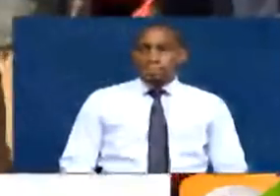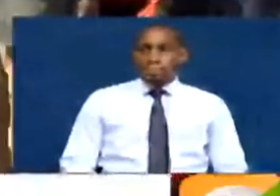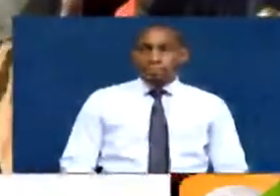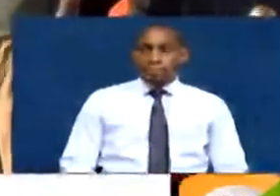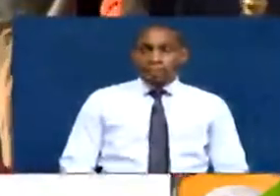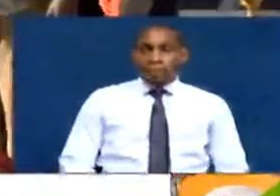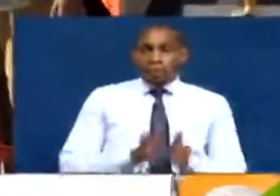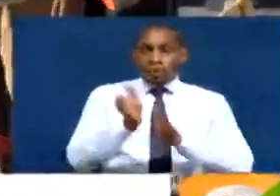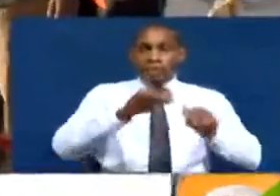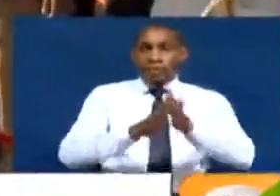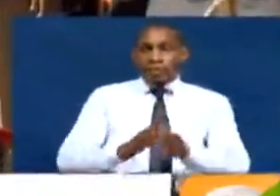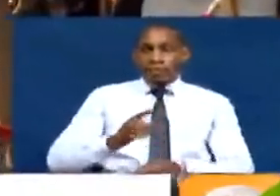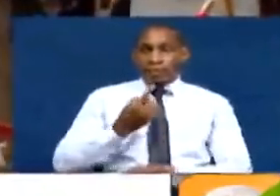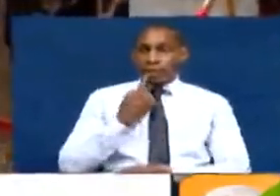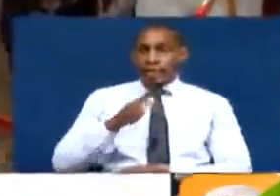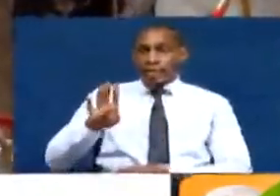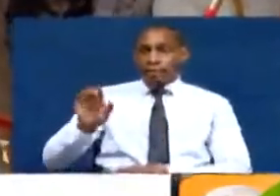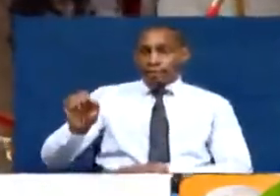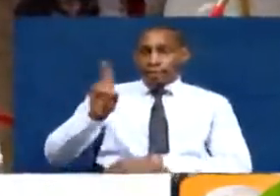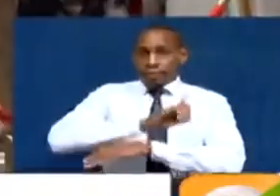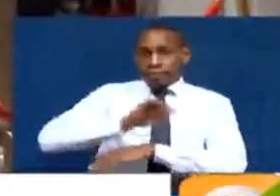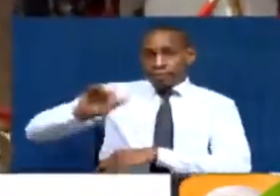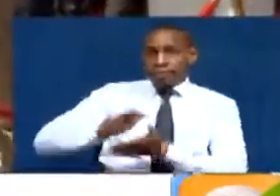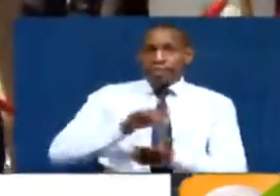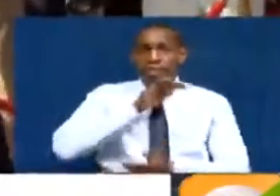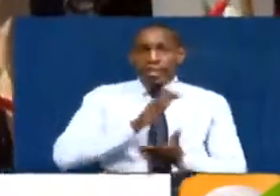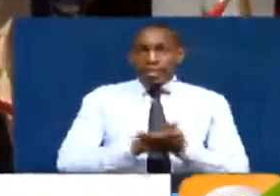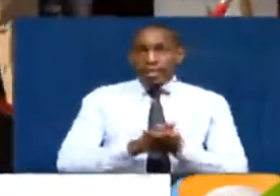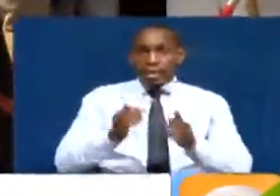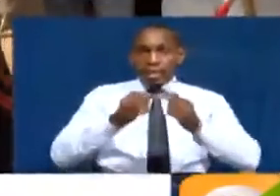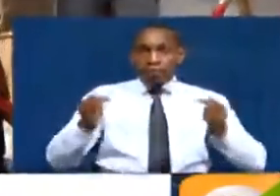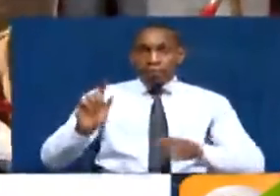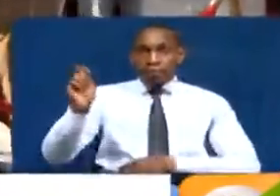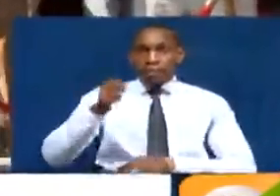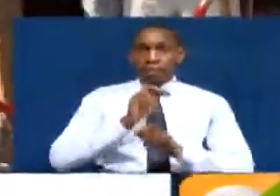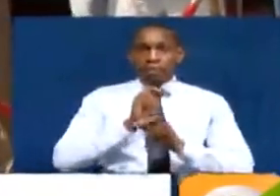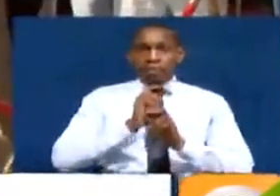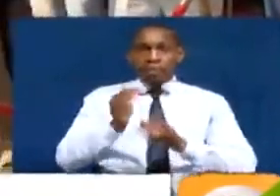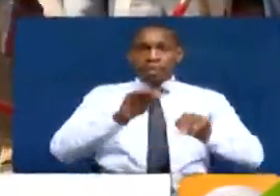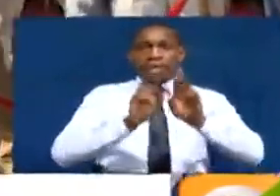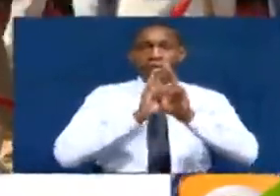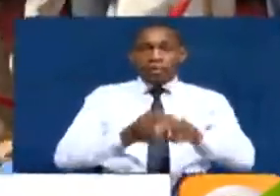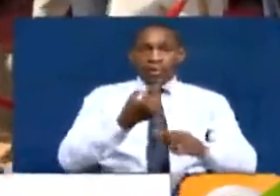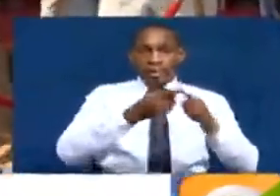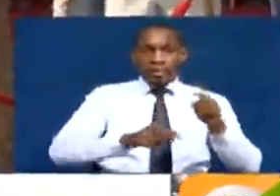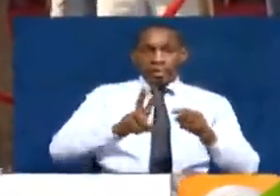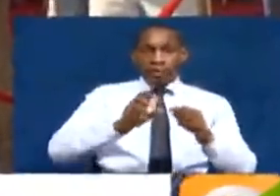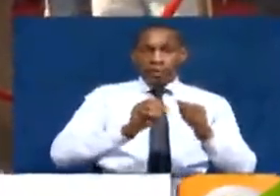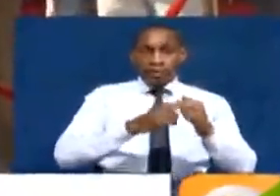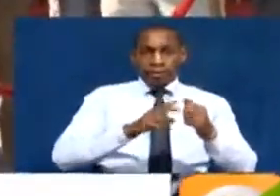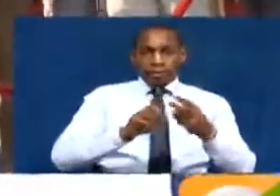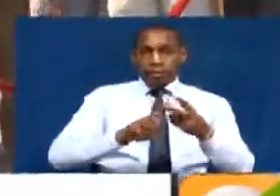With the State House race 145 days away, Odinga, who contested the presidential poll outcomes in the